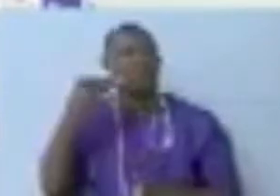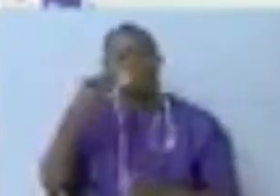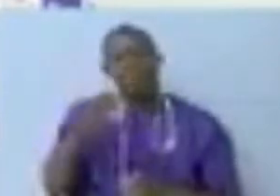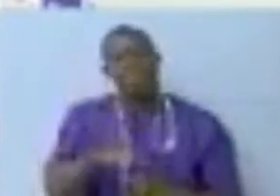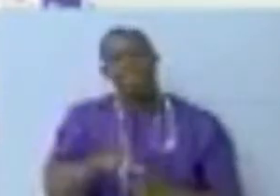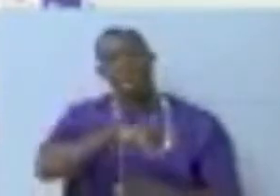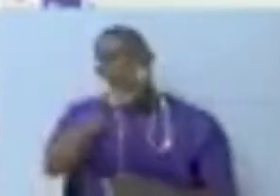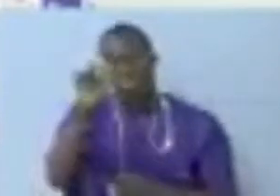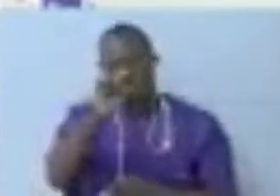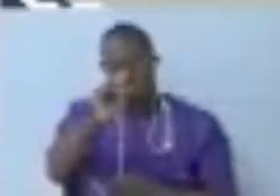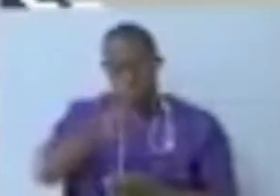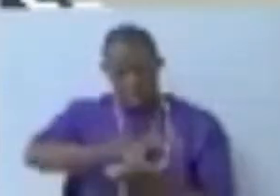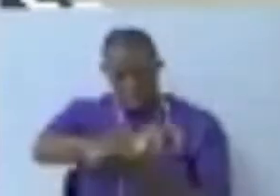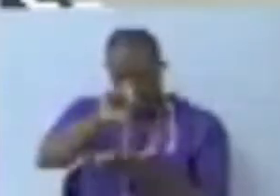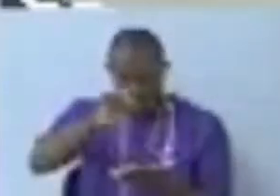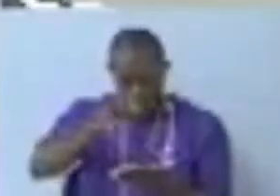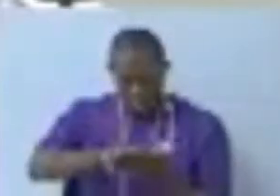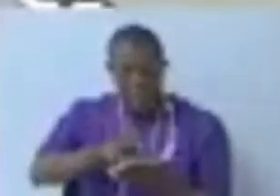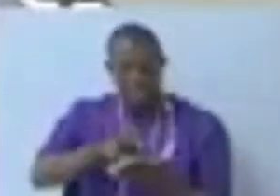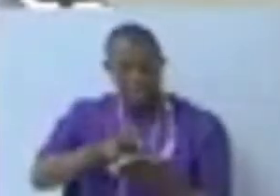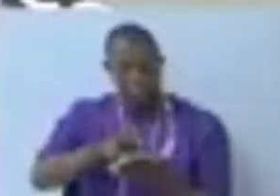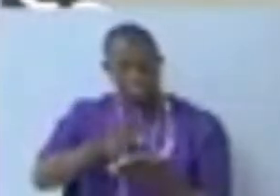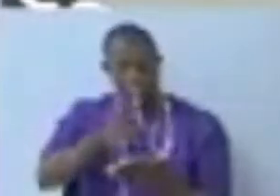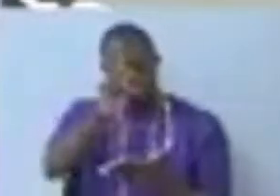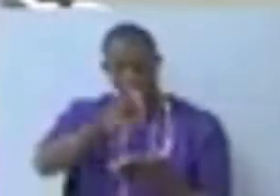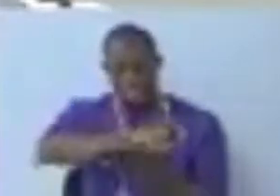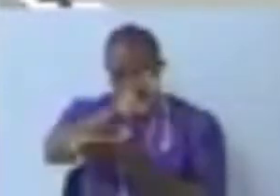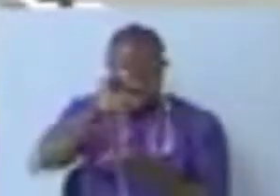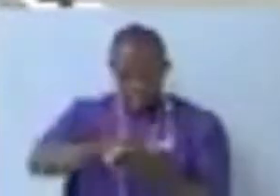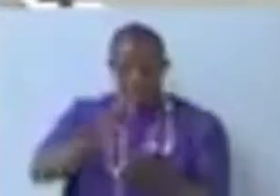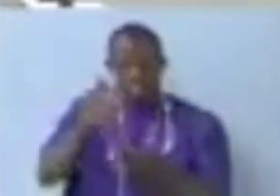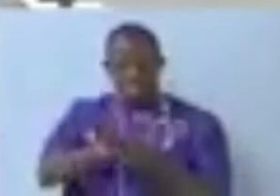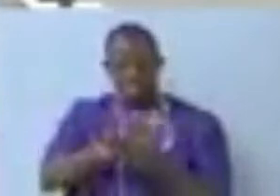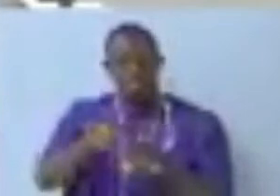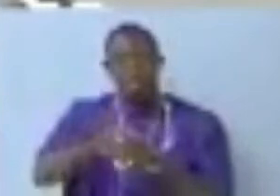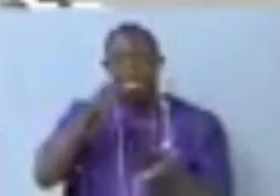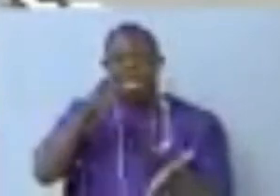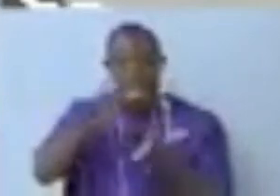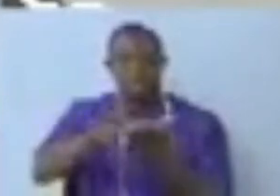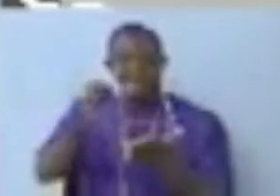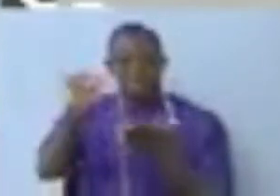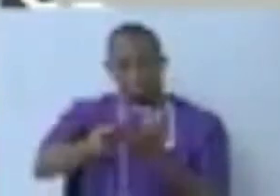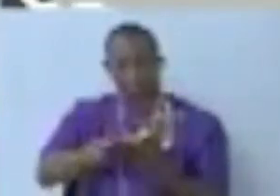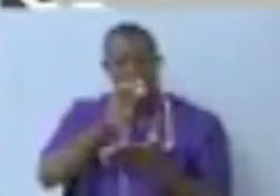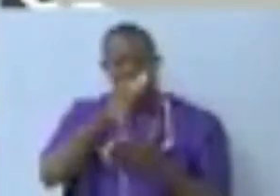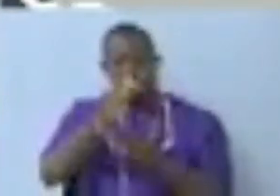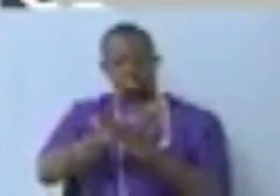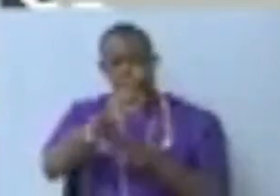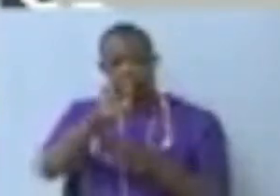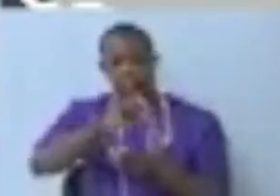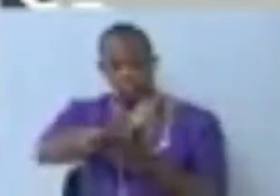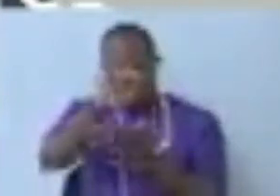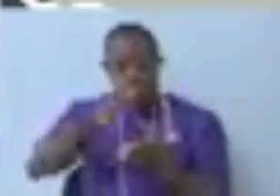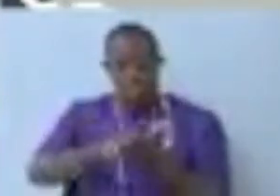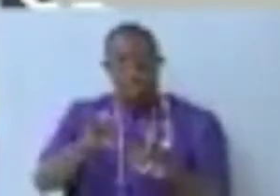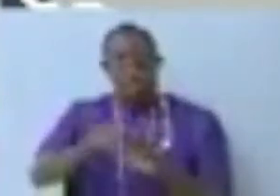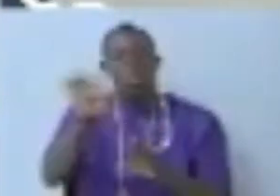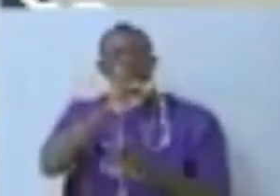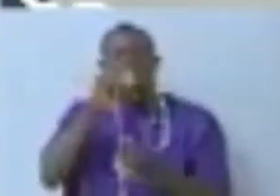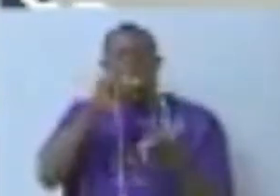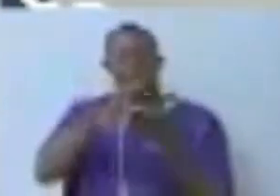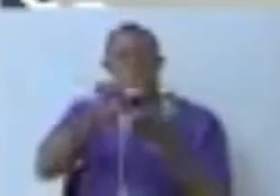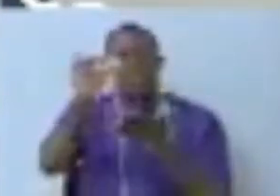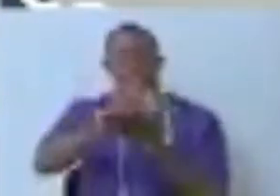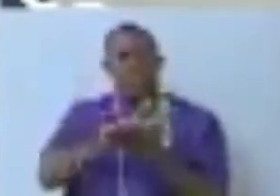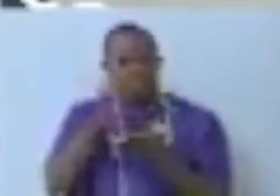And you signed? Yeah, sign. The warrant. The warrant when you sign. Which warrant? Can I see the warrant you are talking